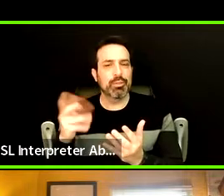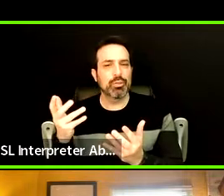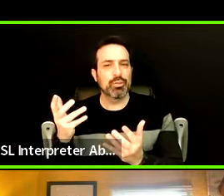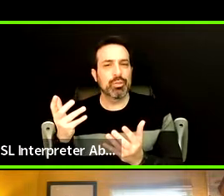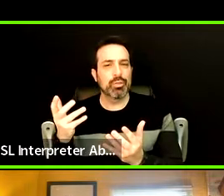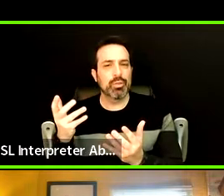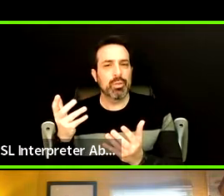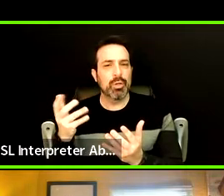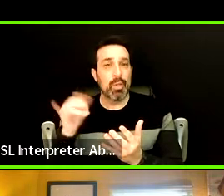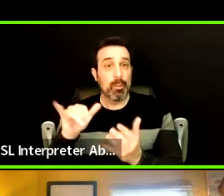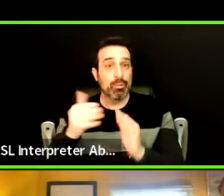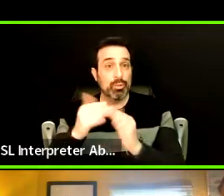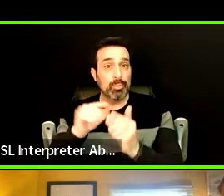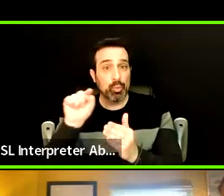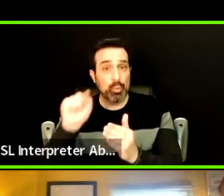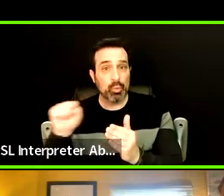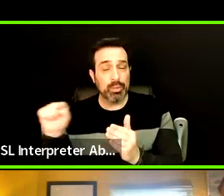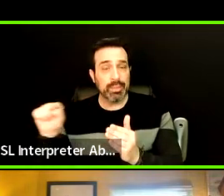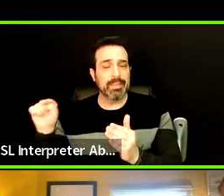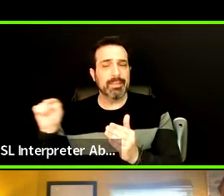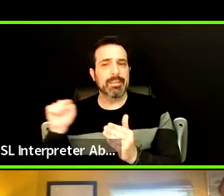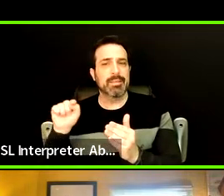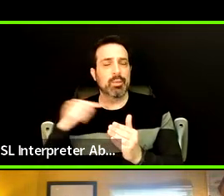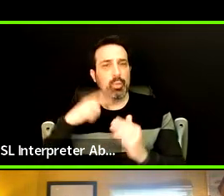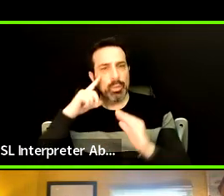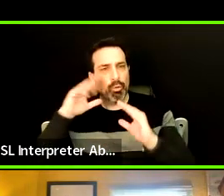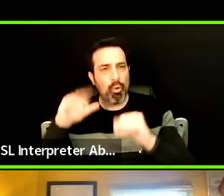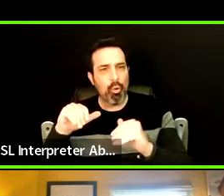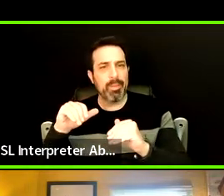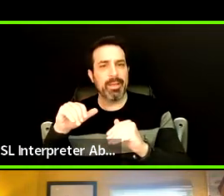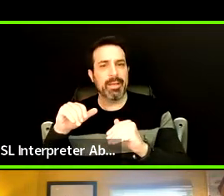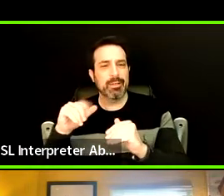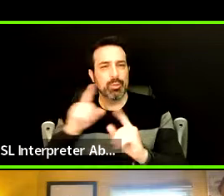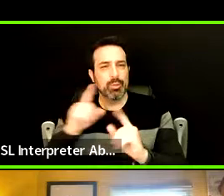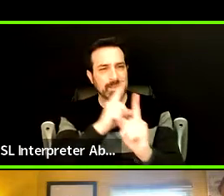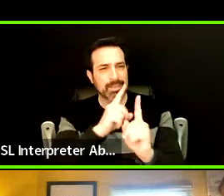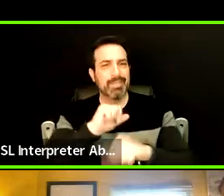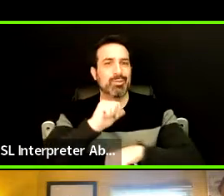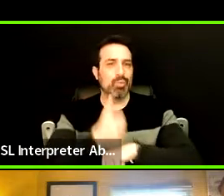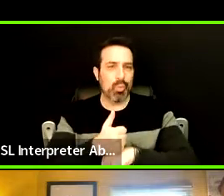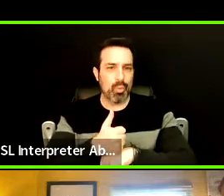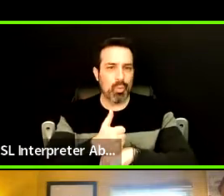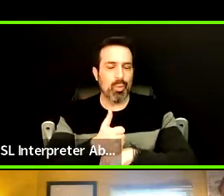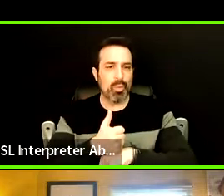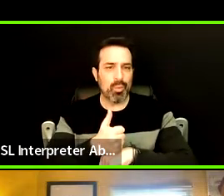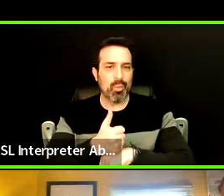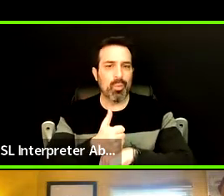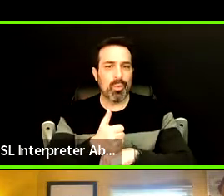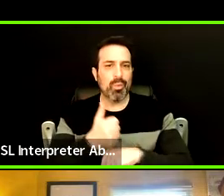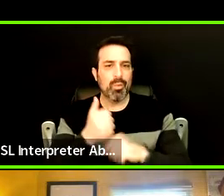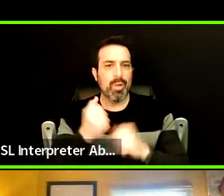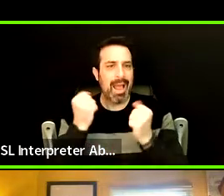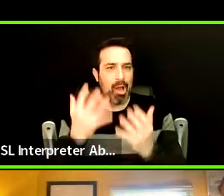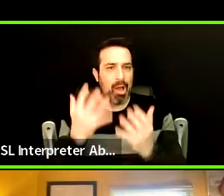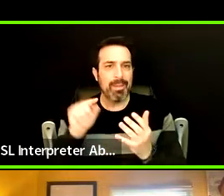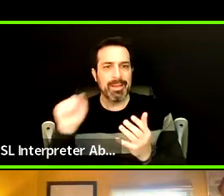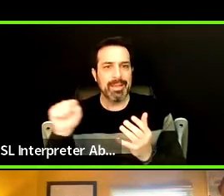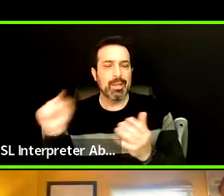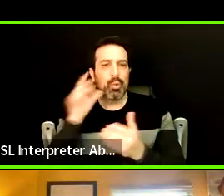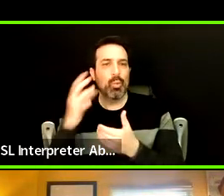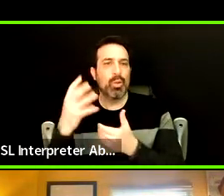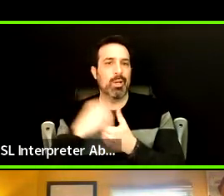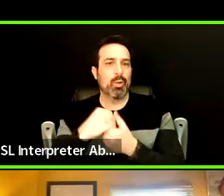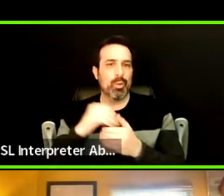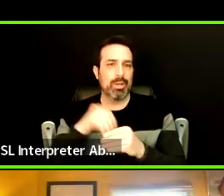what percentage of those communities are we hoping to set as a goal for how many of them will be included in